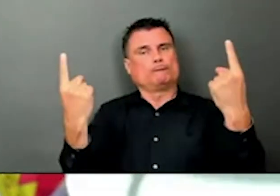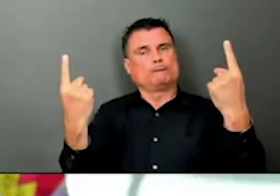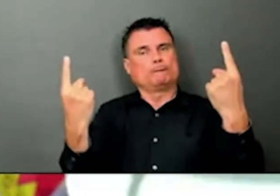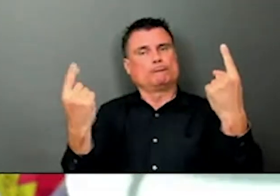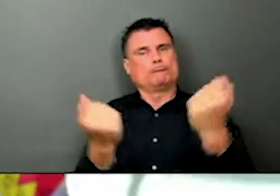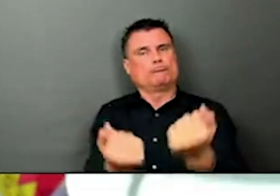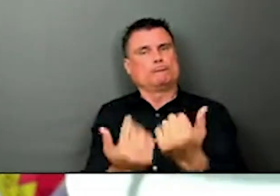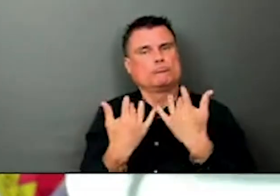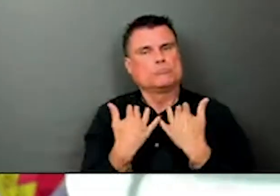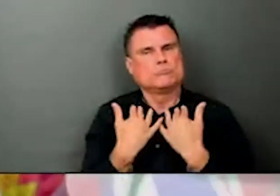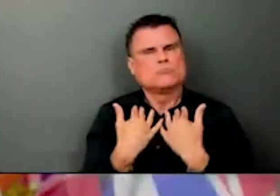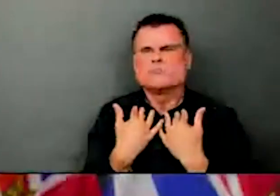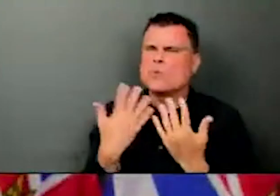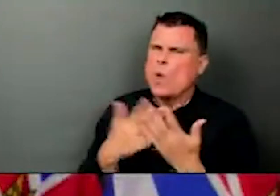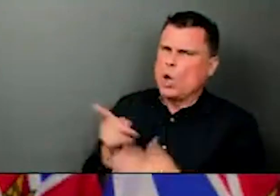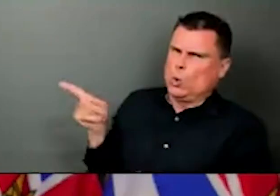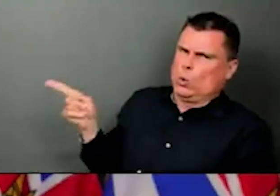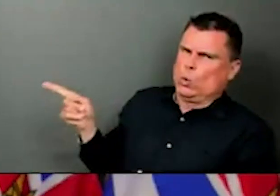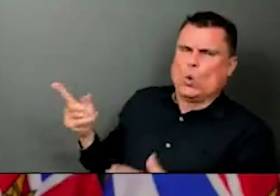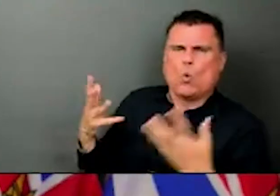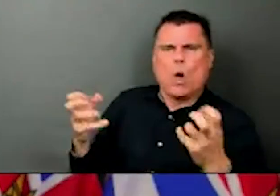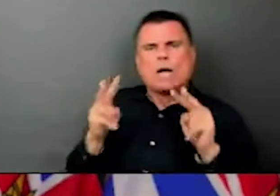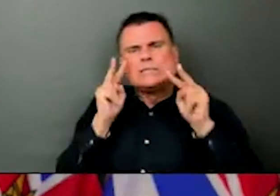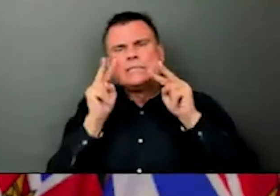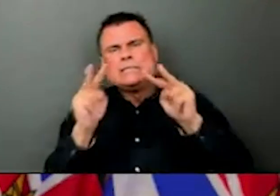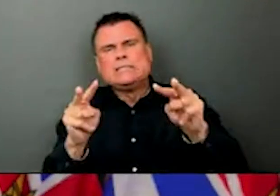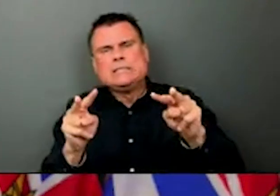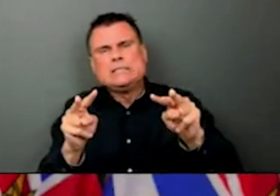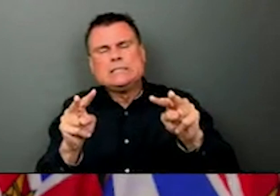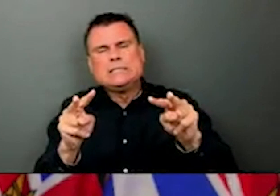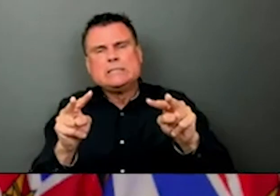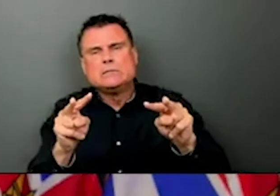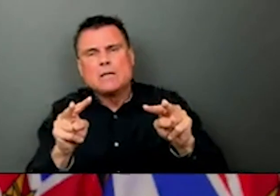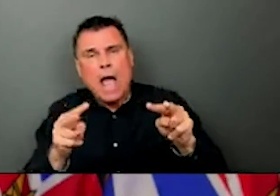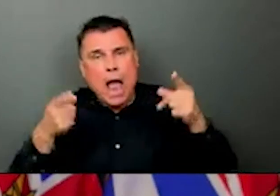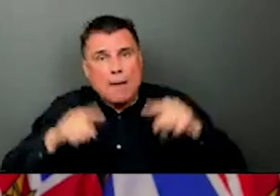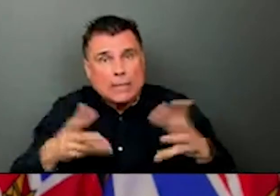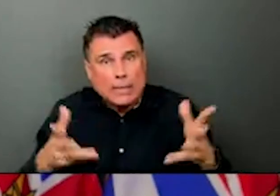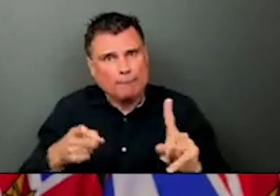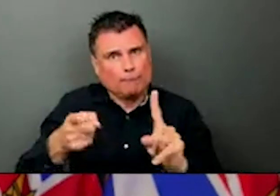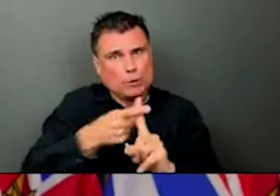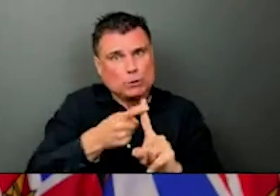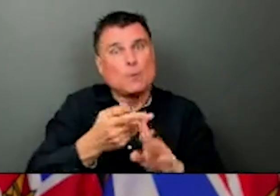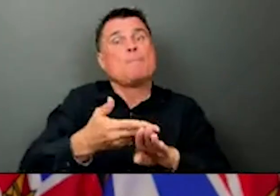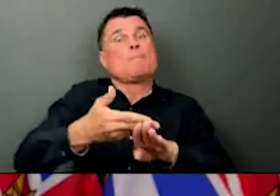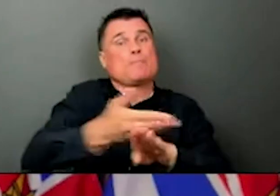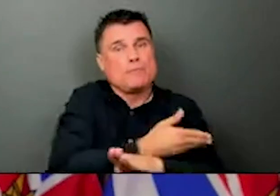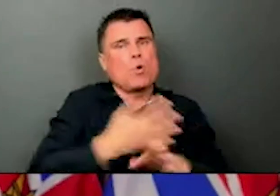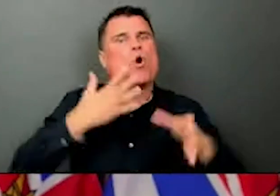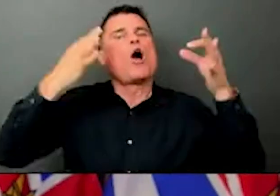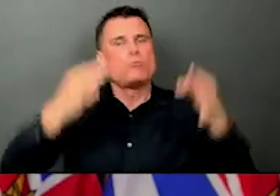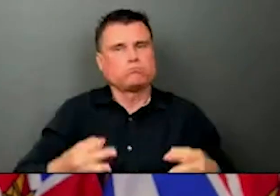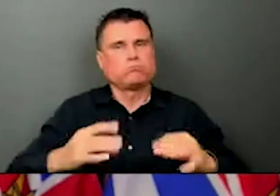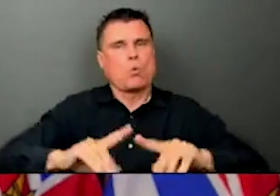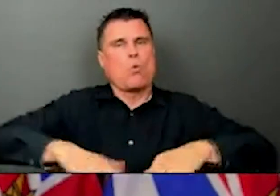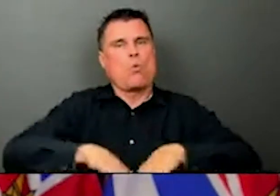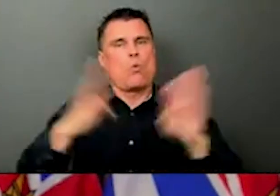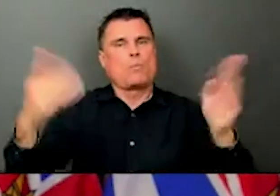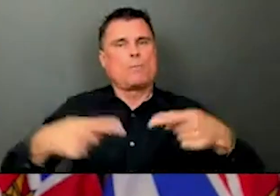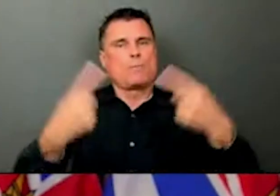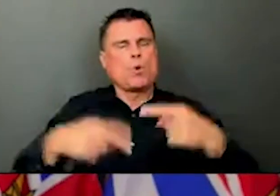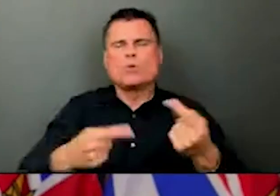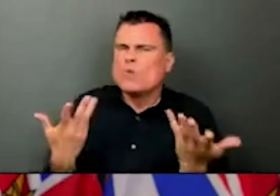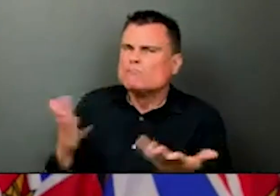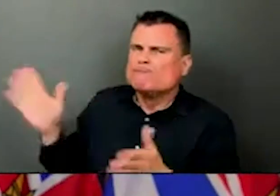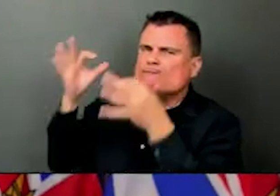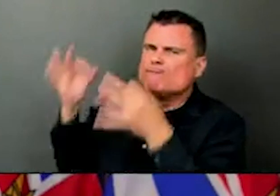that? Yeah, educated guesses about my future educated guesses, I guess,